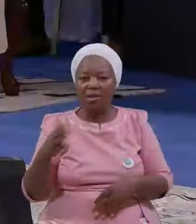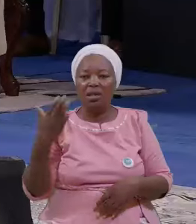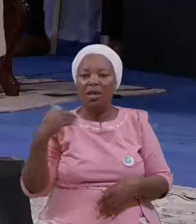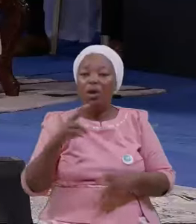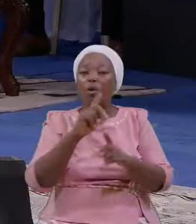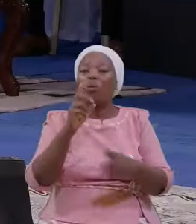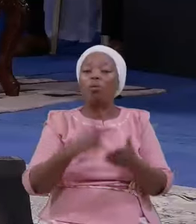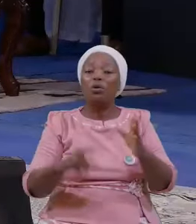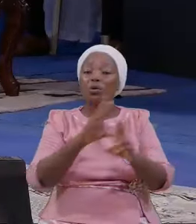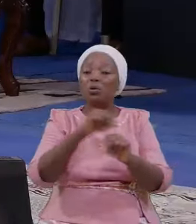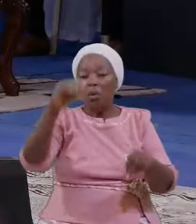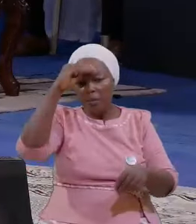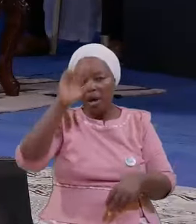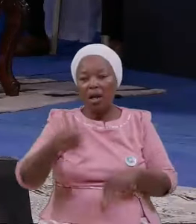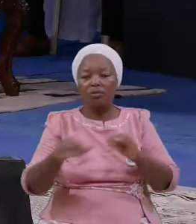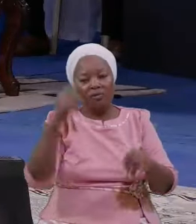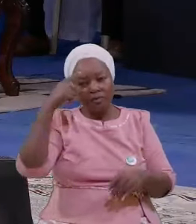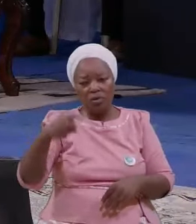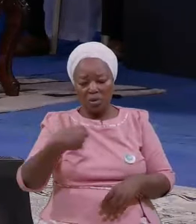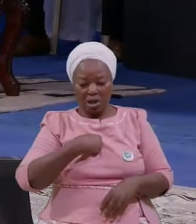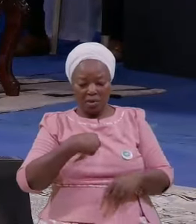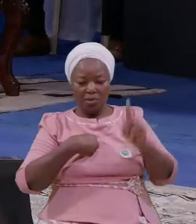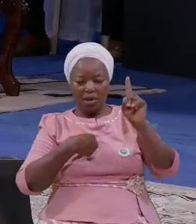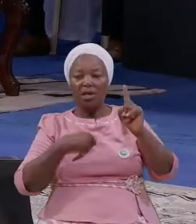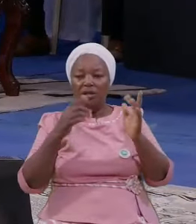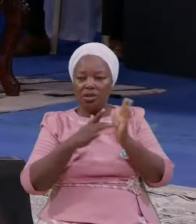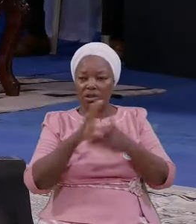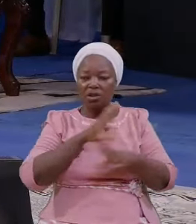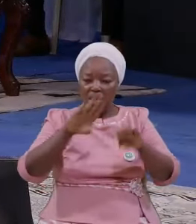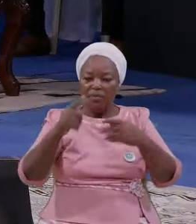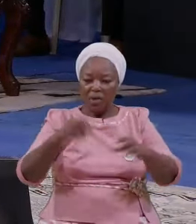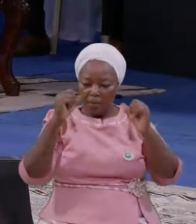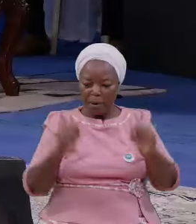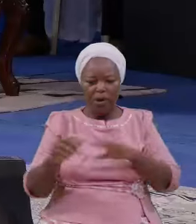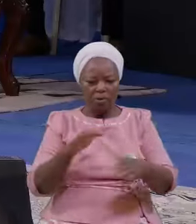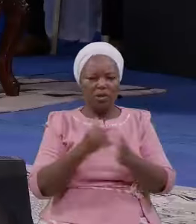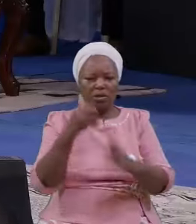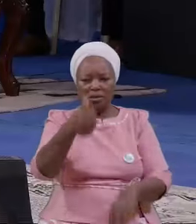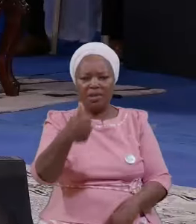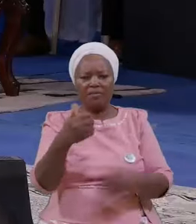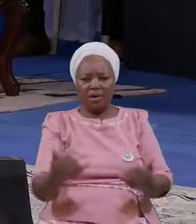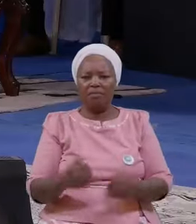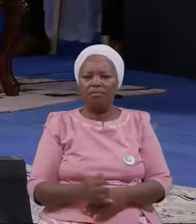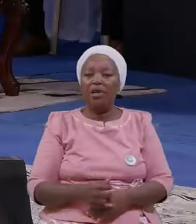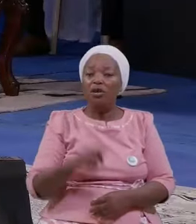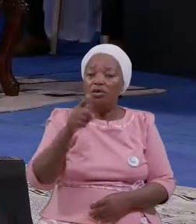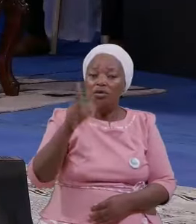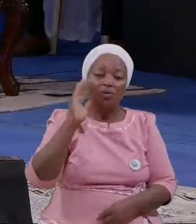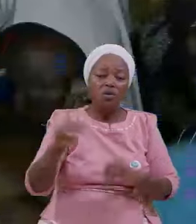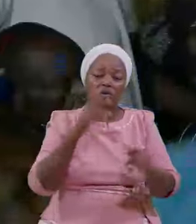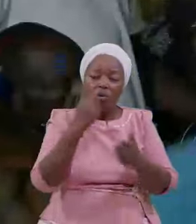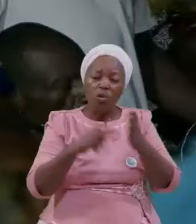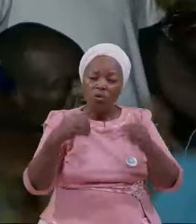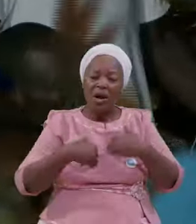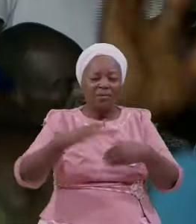do for you, I give you the power, do it. You'll do what you have not been able to do